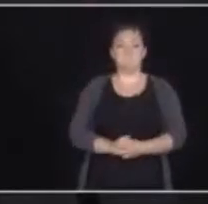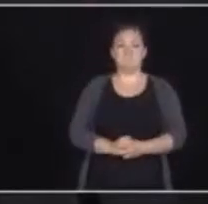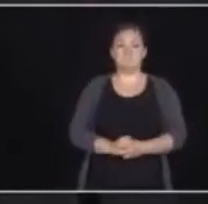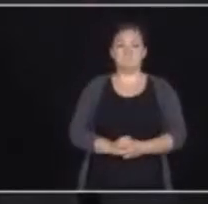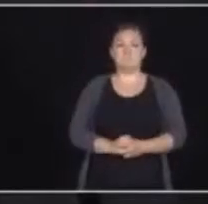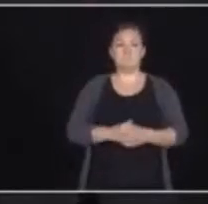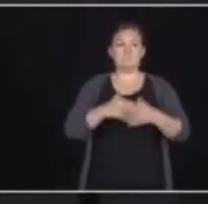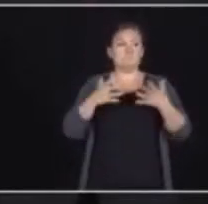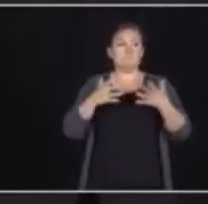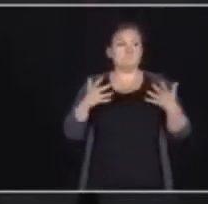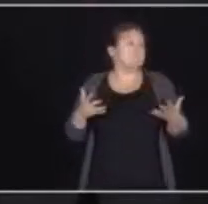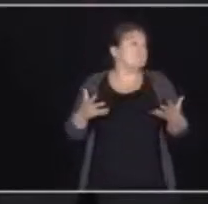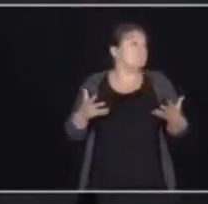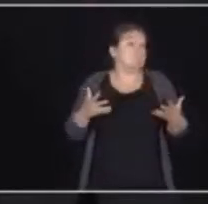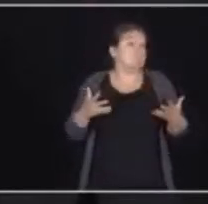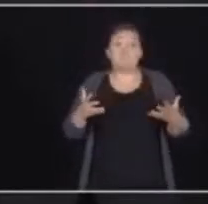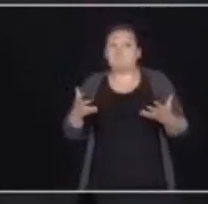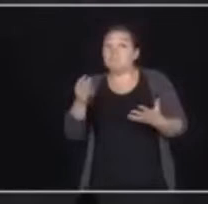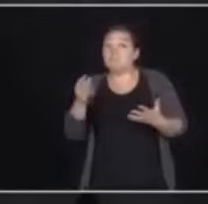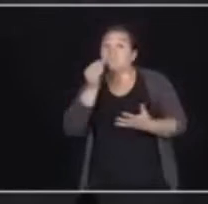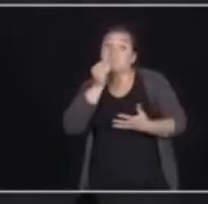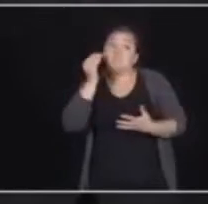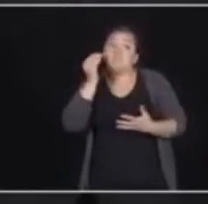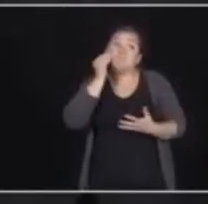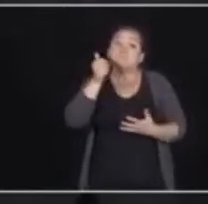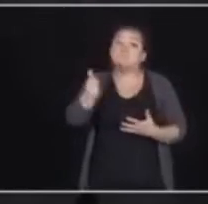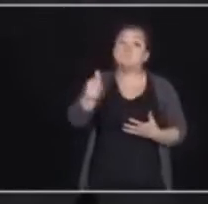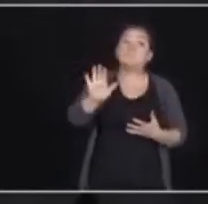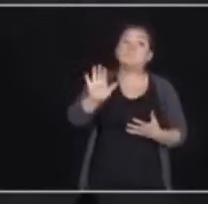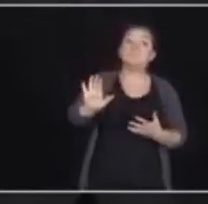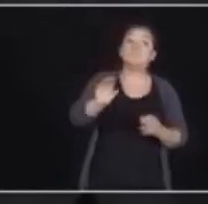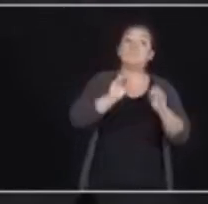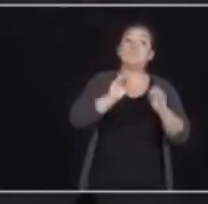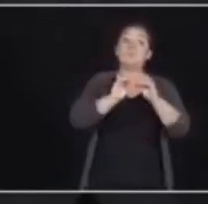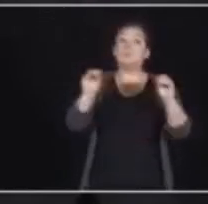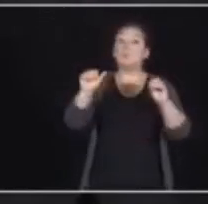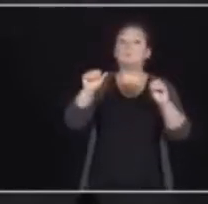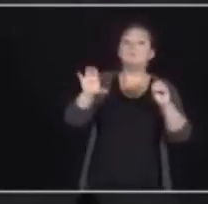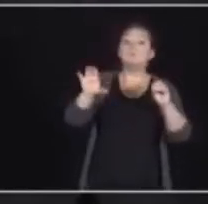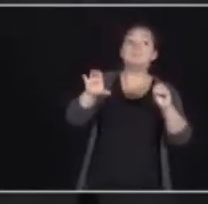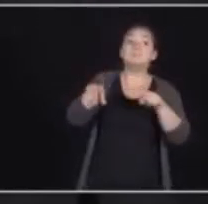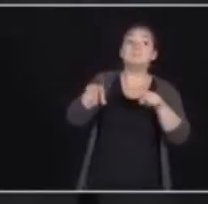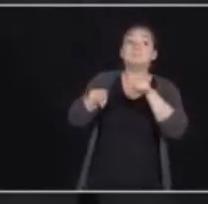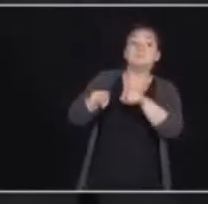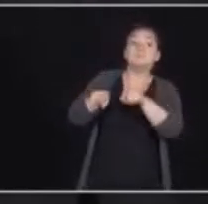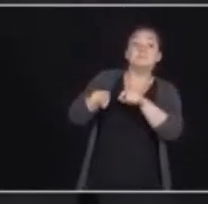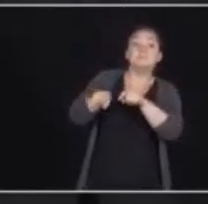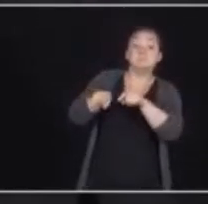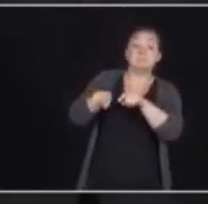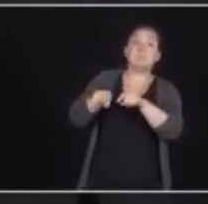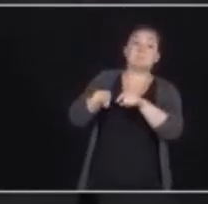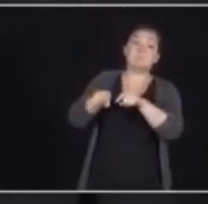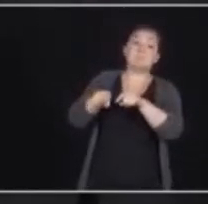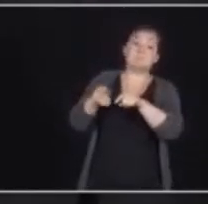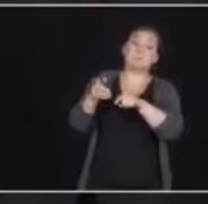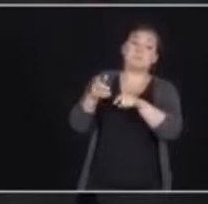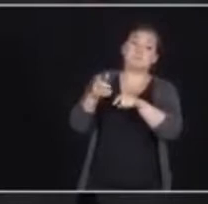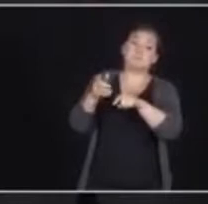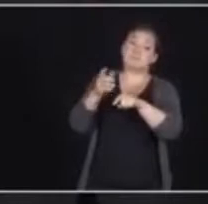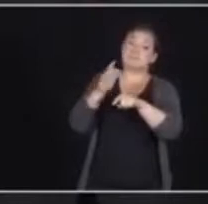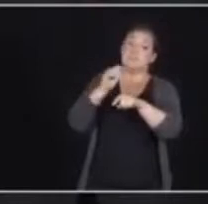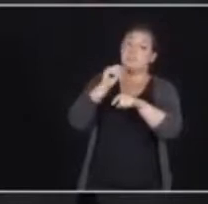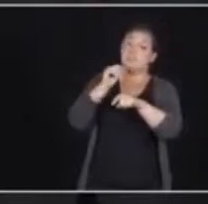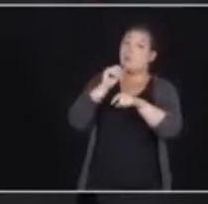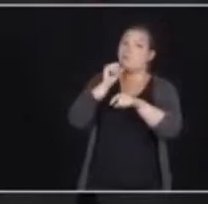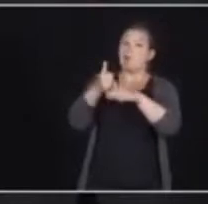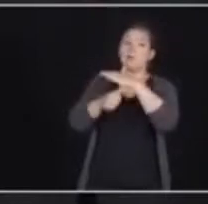that have no air conditioning that are covered under the or represented by the OLTCA. But there are issues